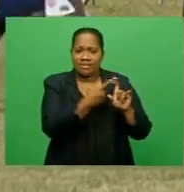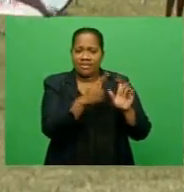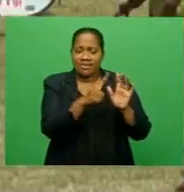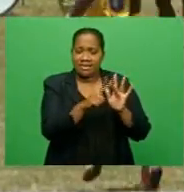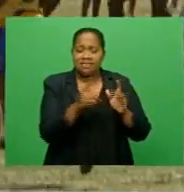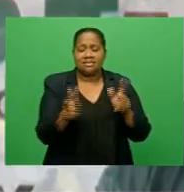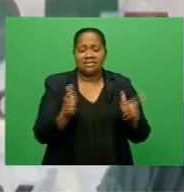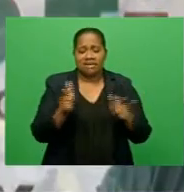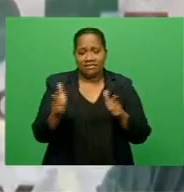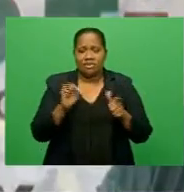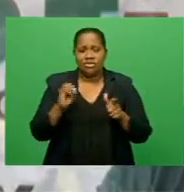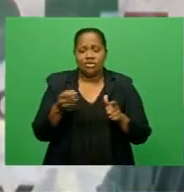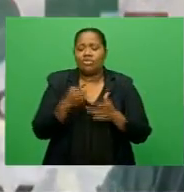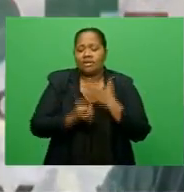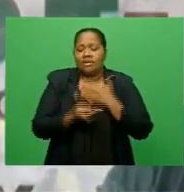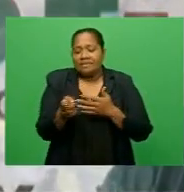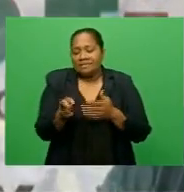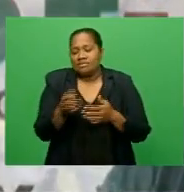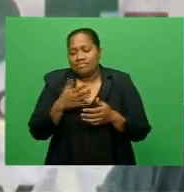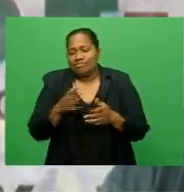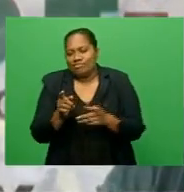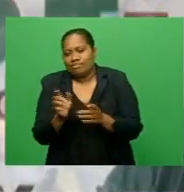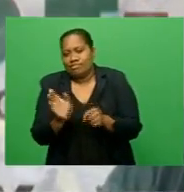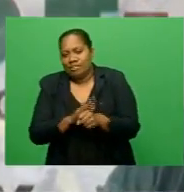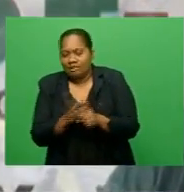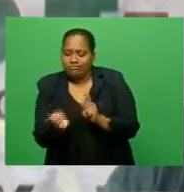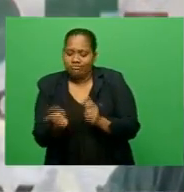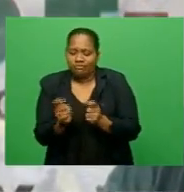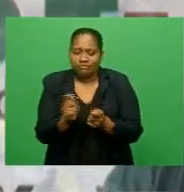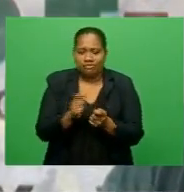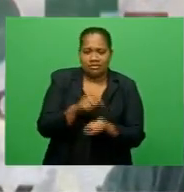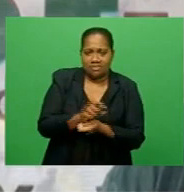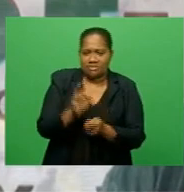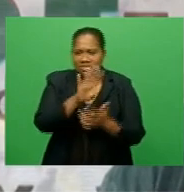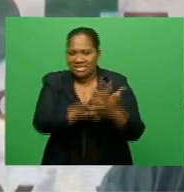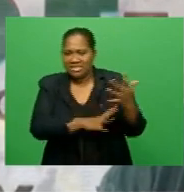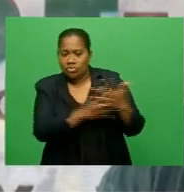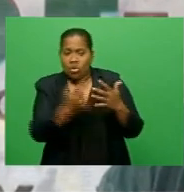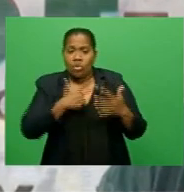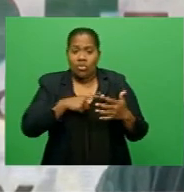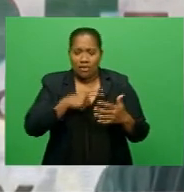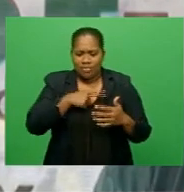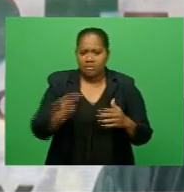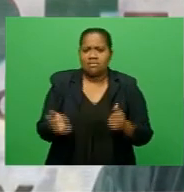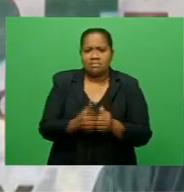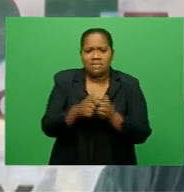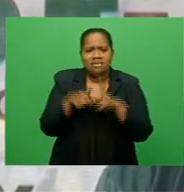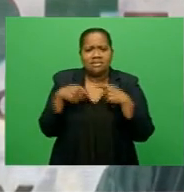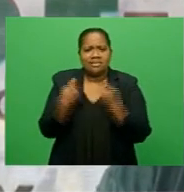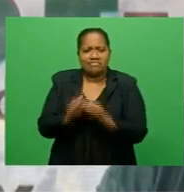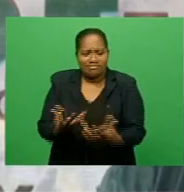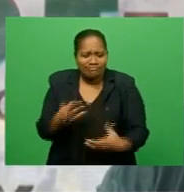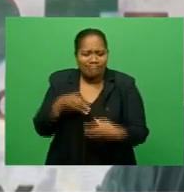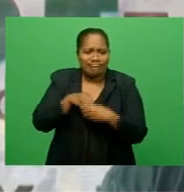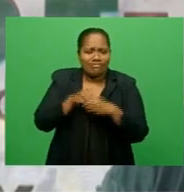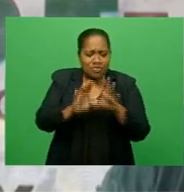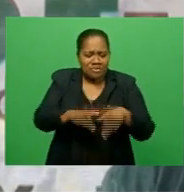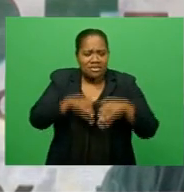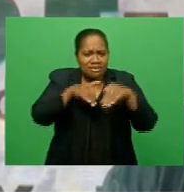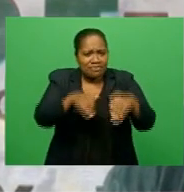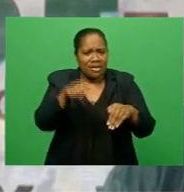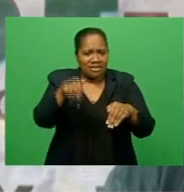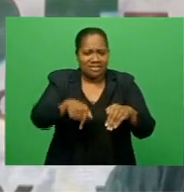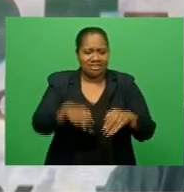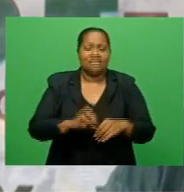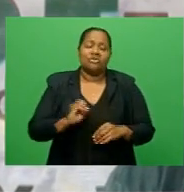changes to the schedule. Because of the demand of teams wanting to participate in the tournament, we decided to start